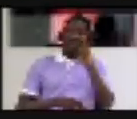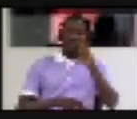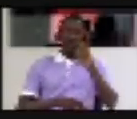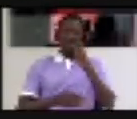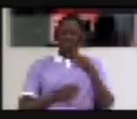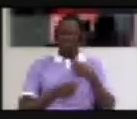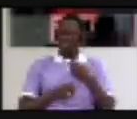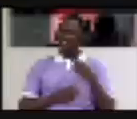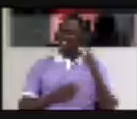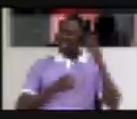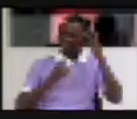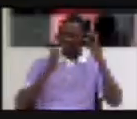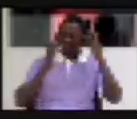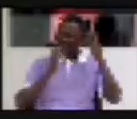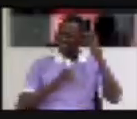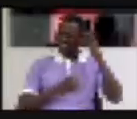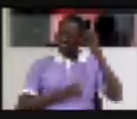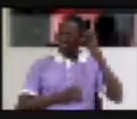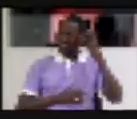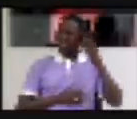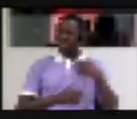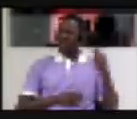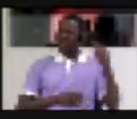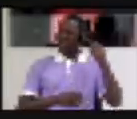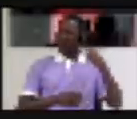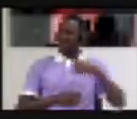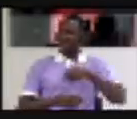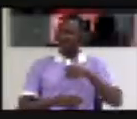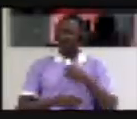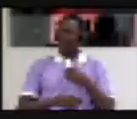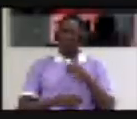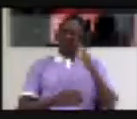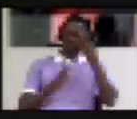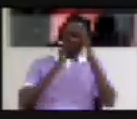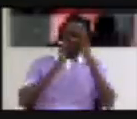hear myself. It's very distracting.